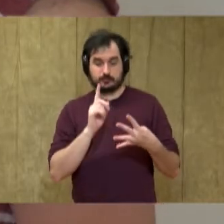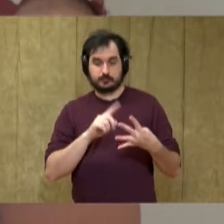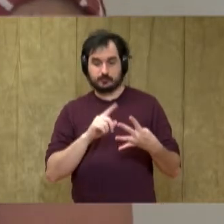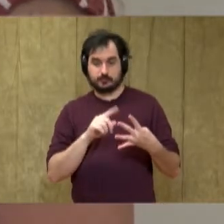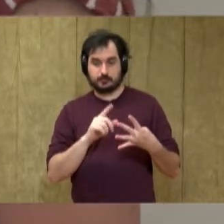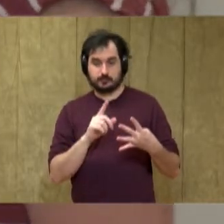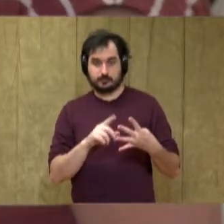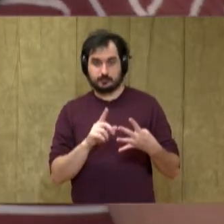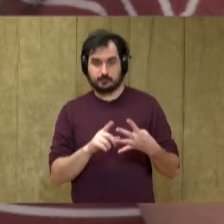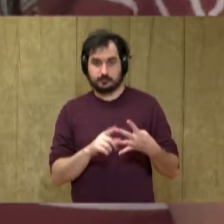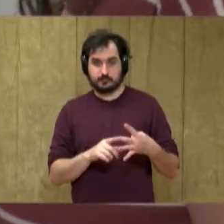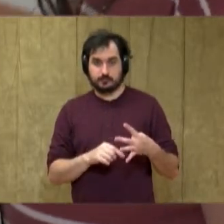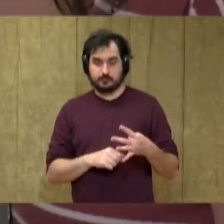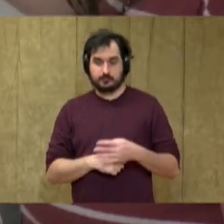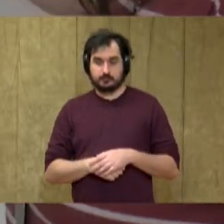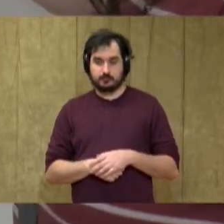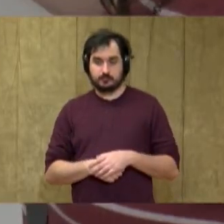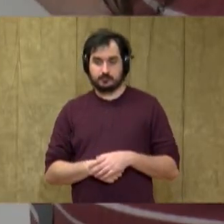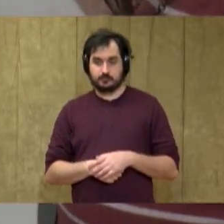6 tenths